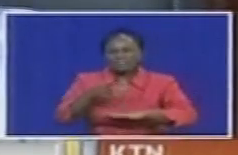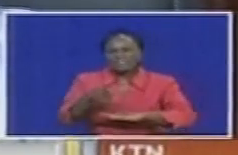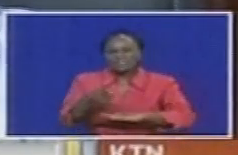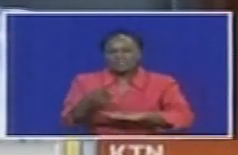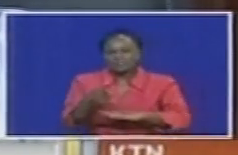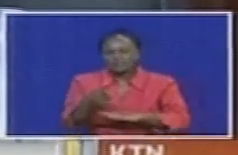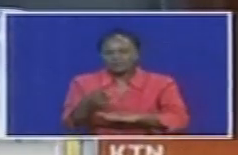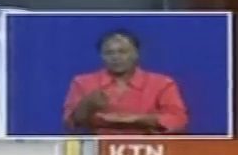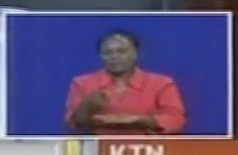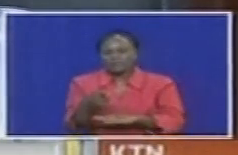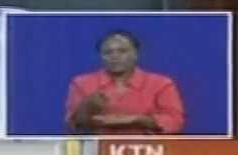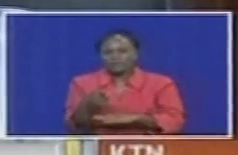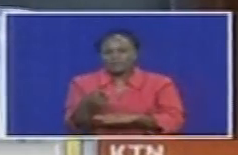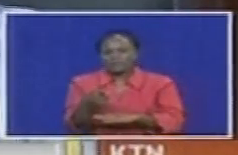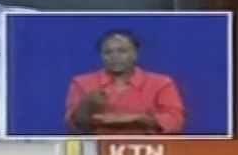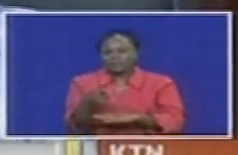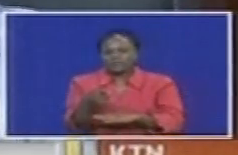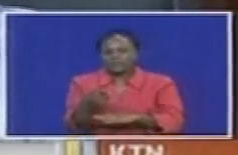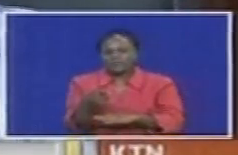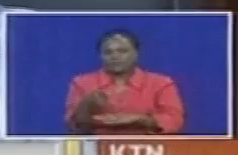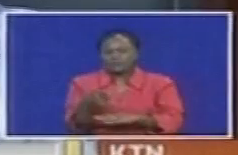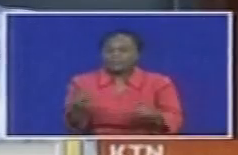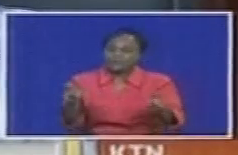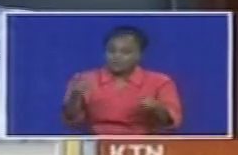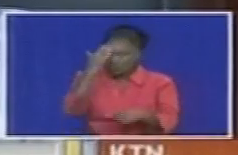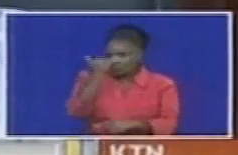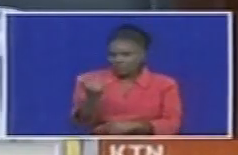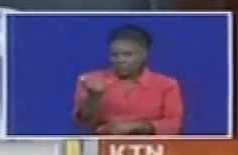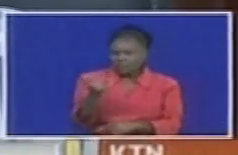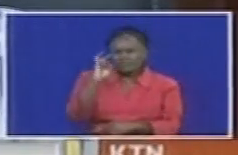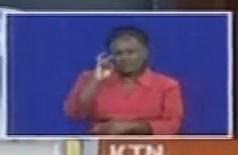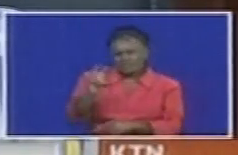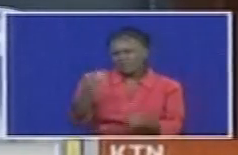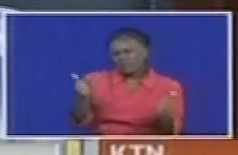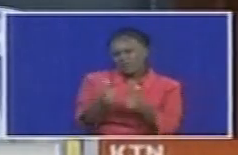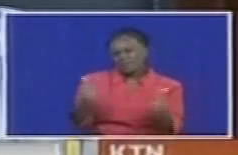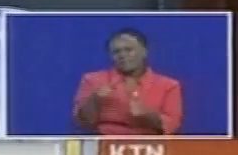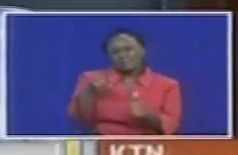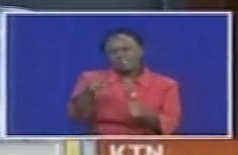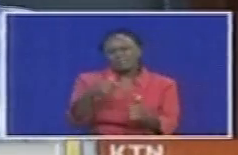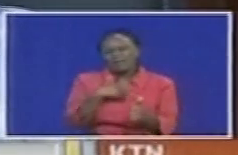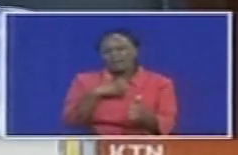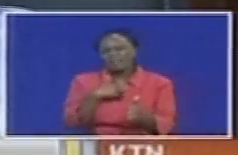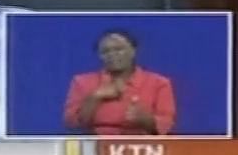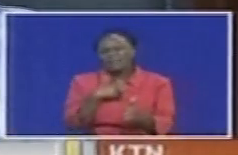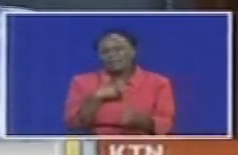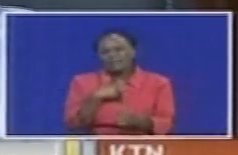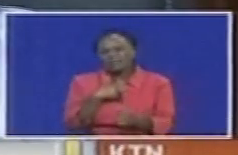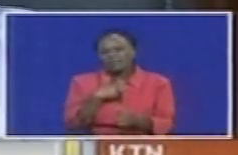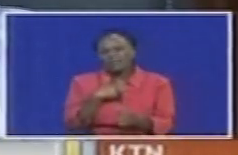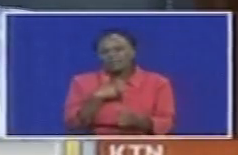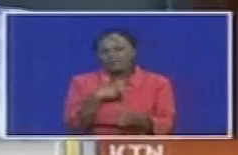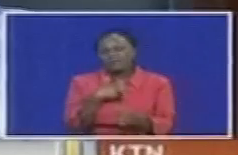the government to replace this. Because if you look at it very well, in developed economies, there